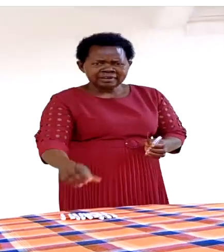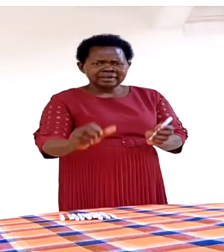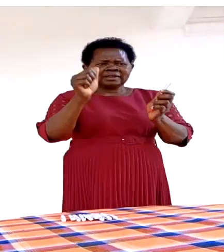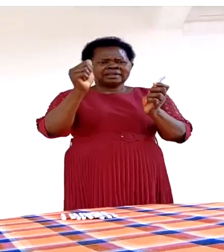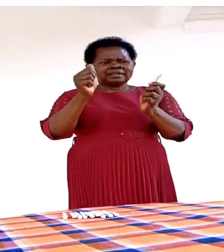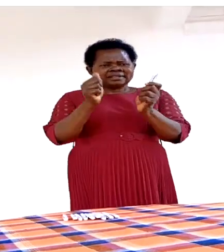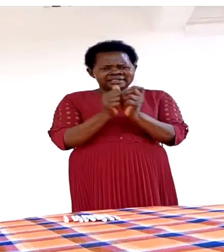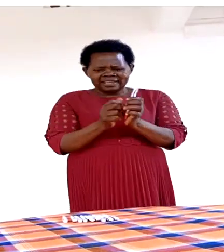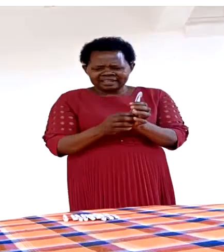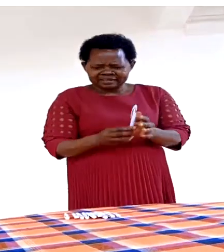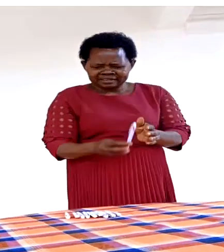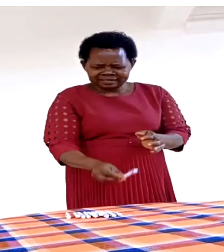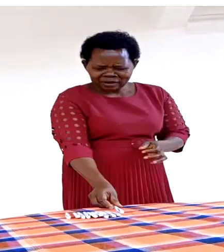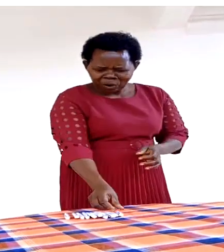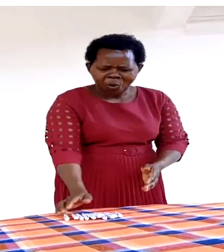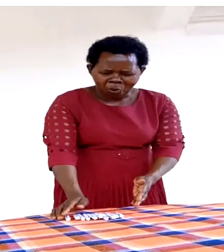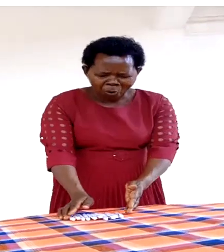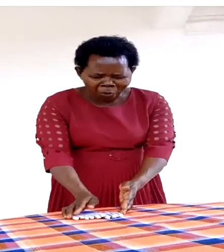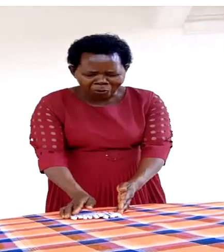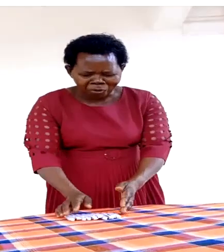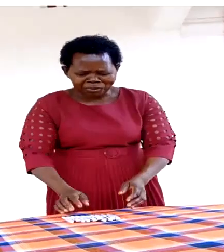nine, ten.